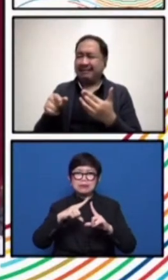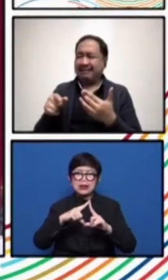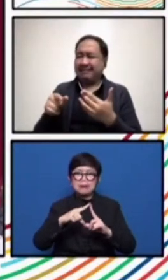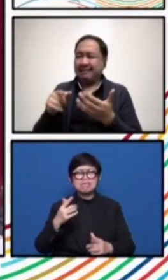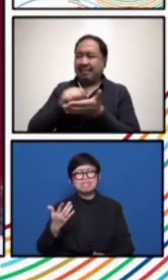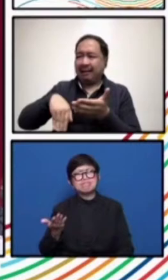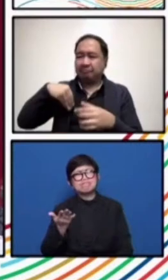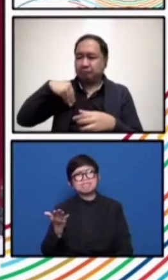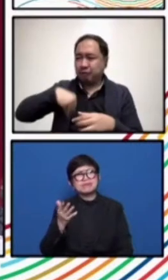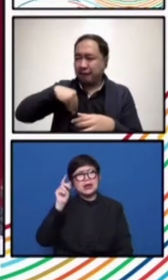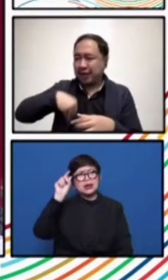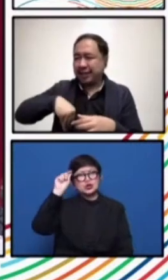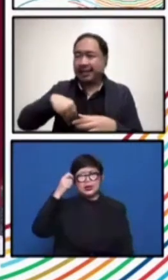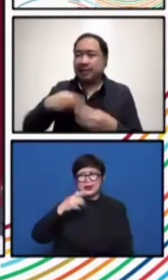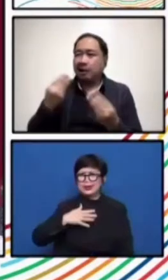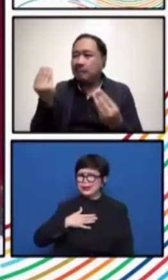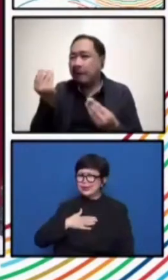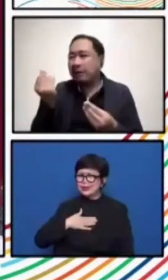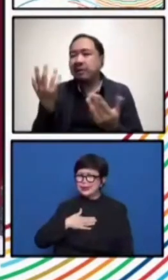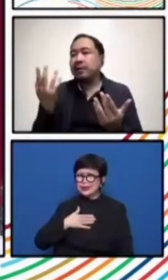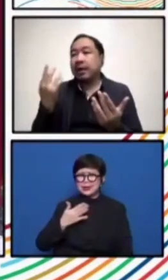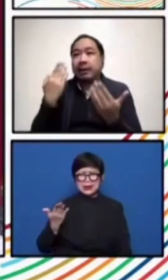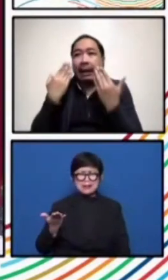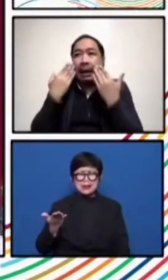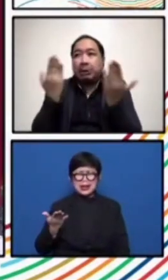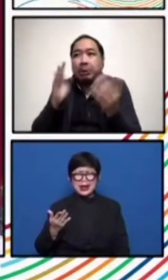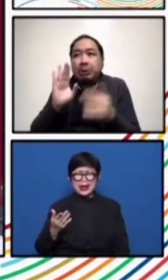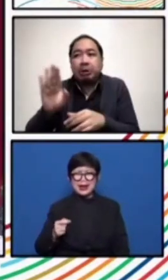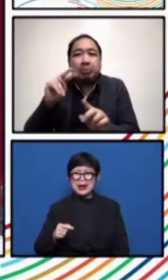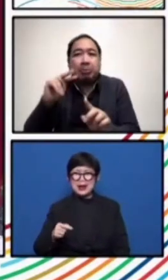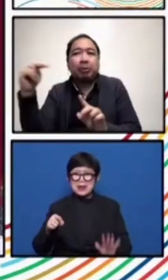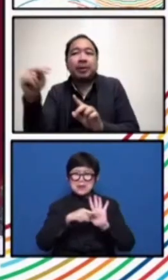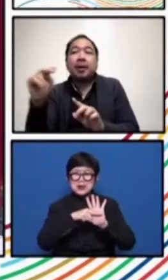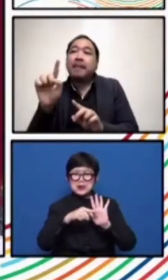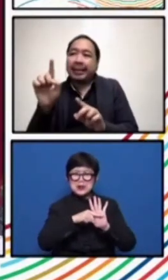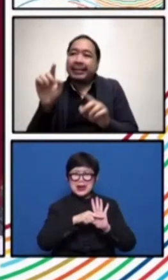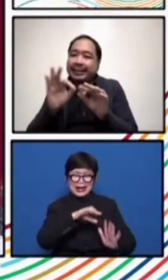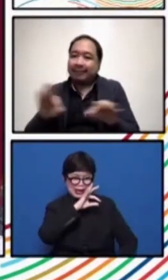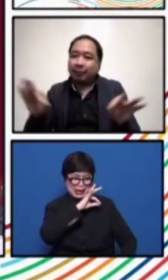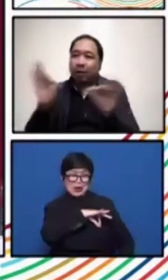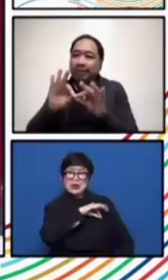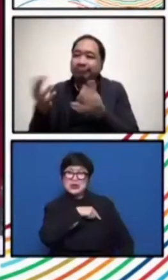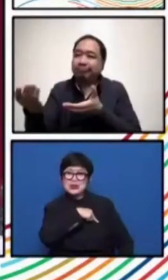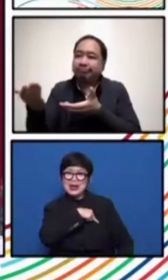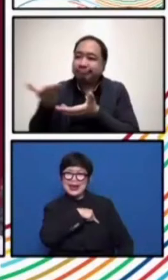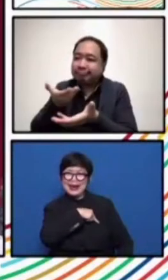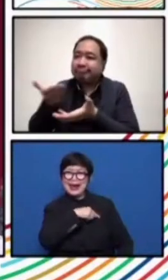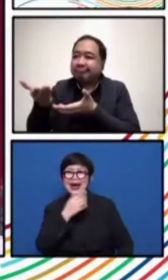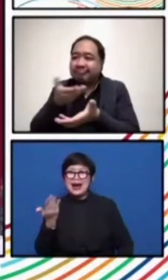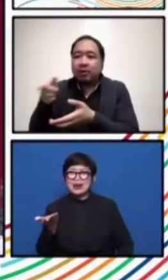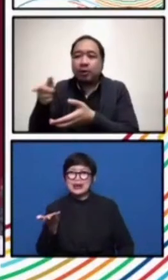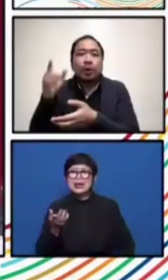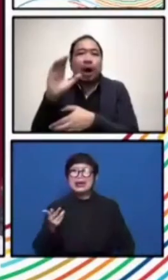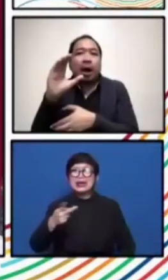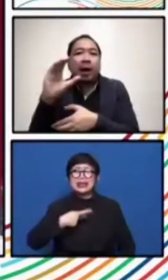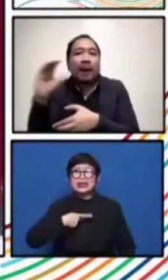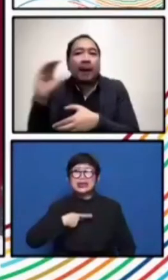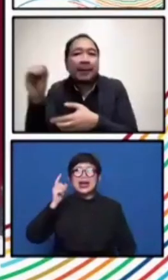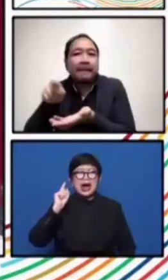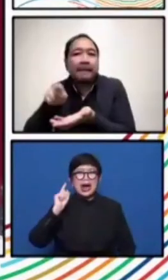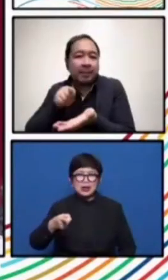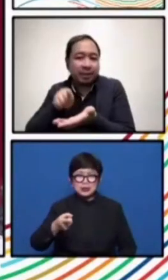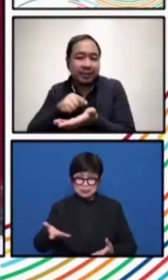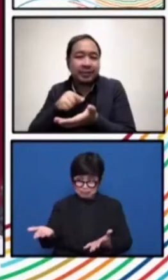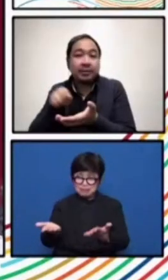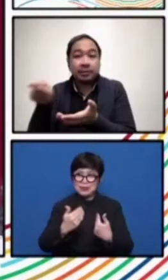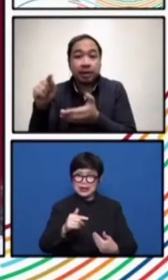something like that I am not sure but we have to engage okay after you get invo after you get in touch with the